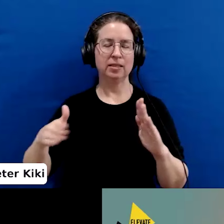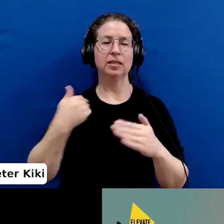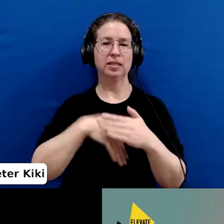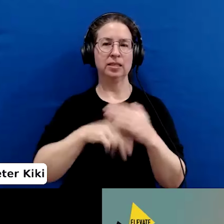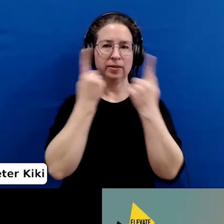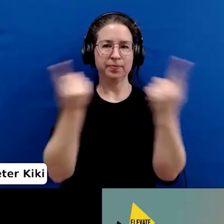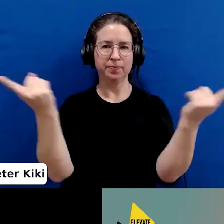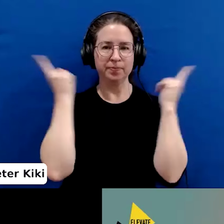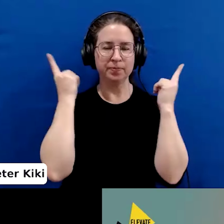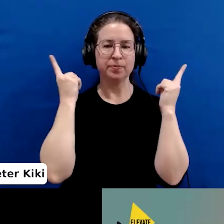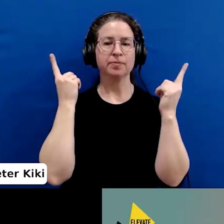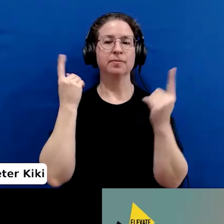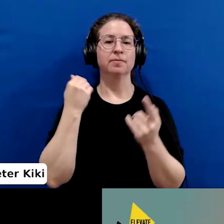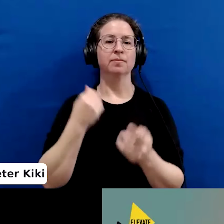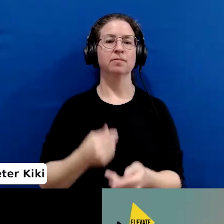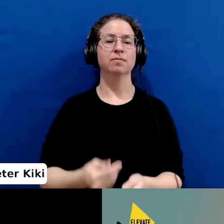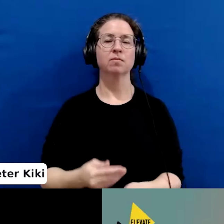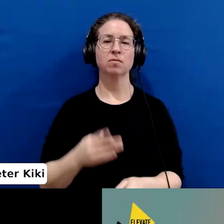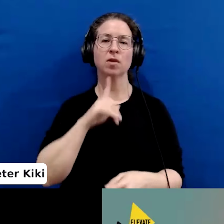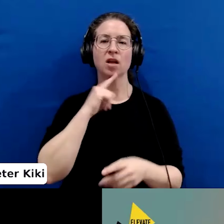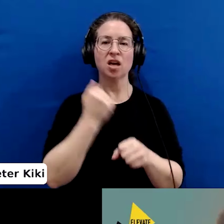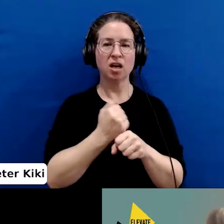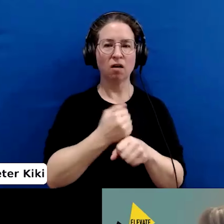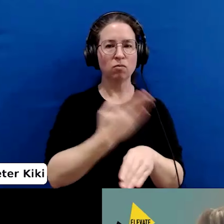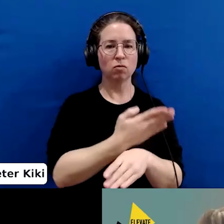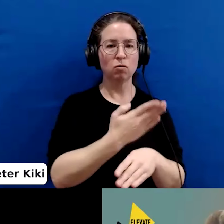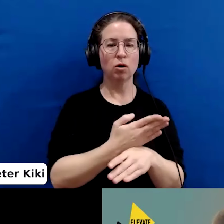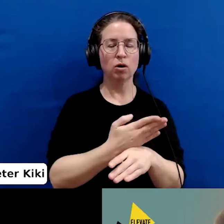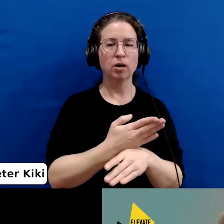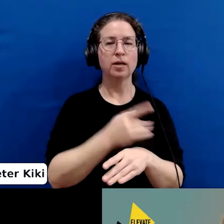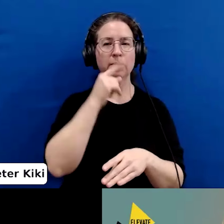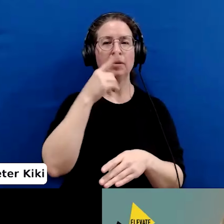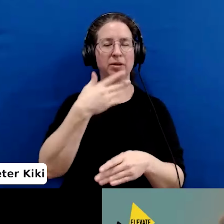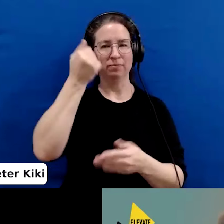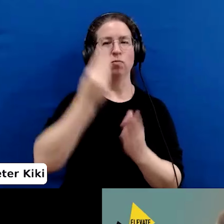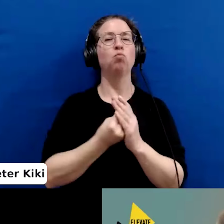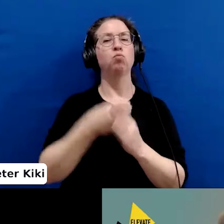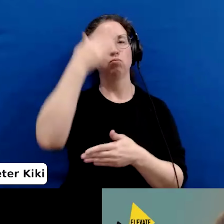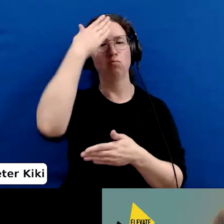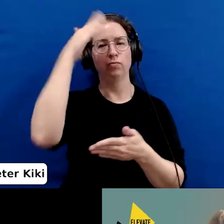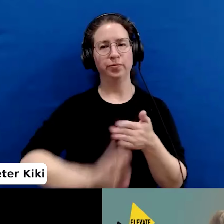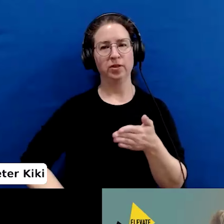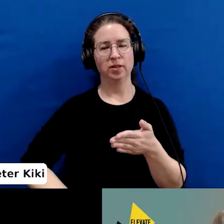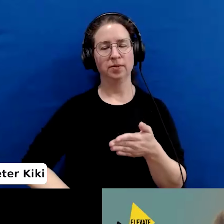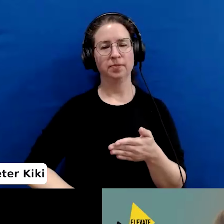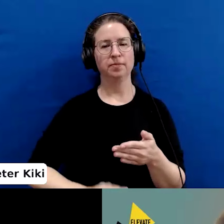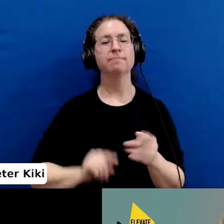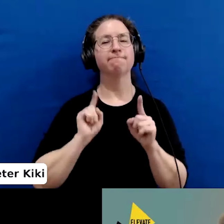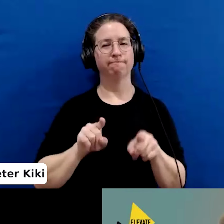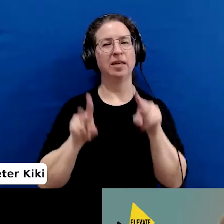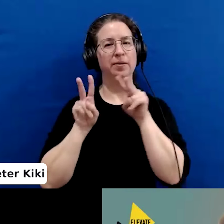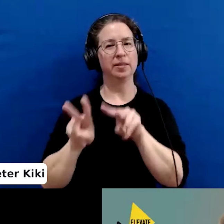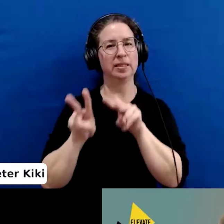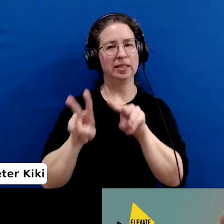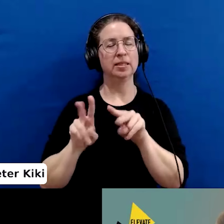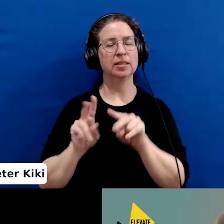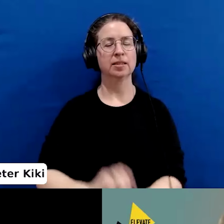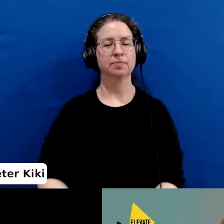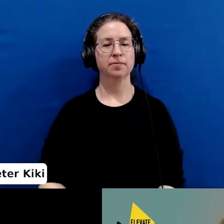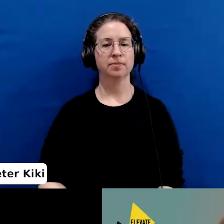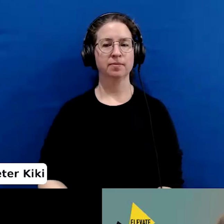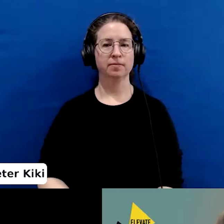government employees, people that are in the STEM sector and have relevant STEM experience. They are the people assessing our applications. Again,